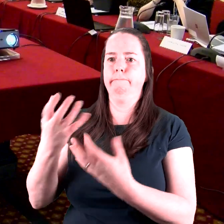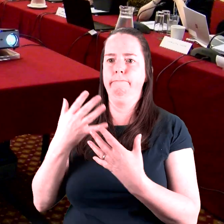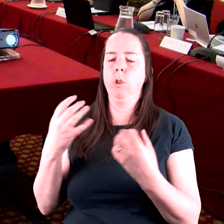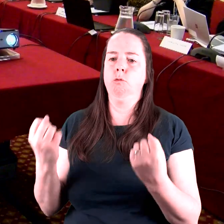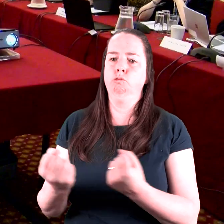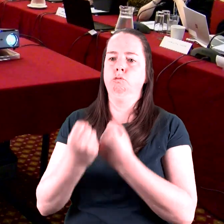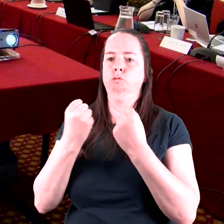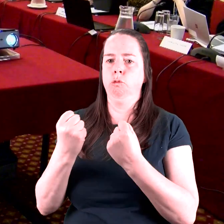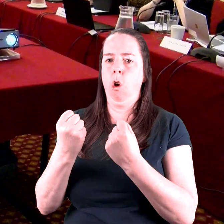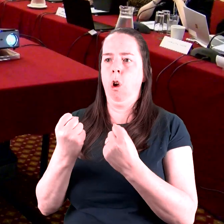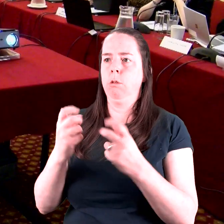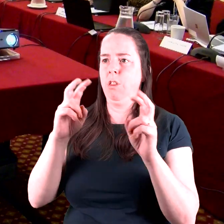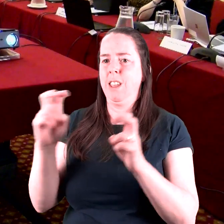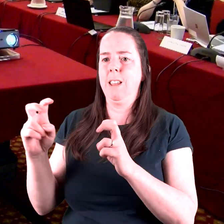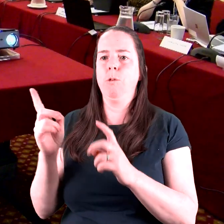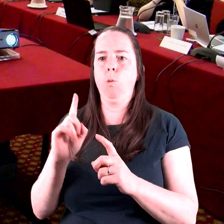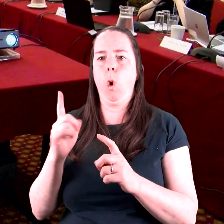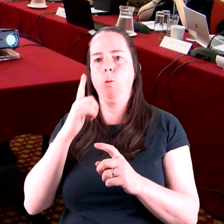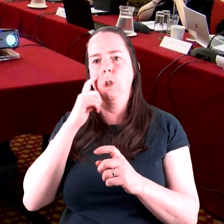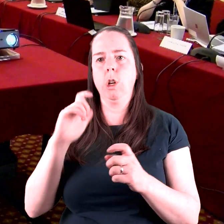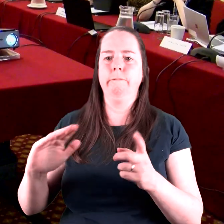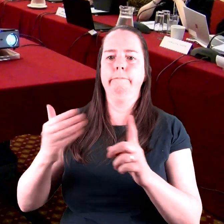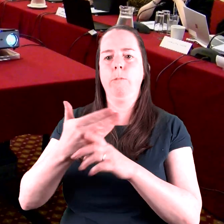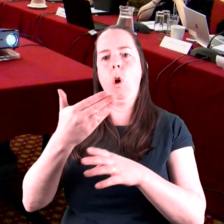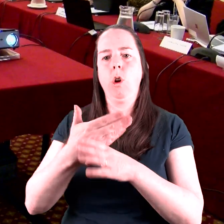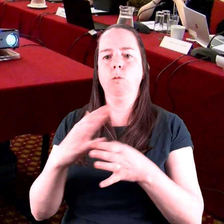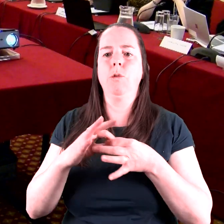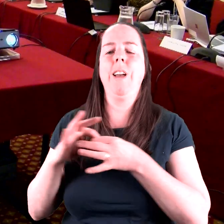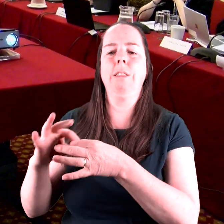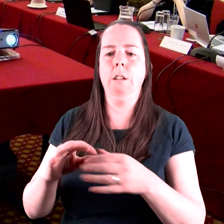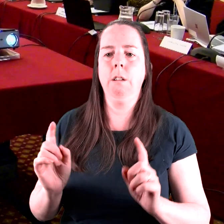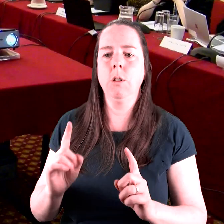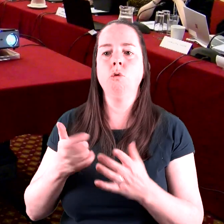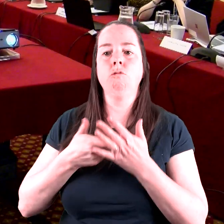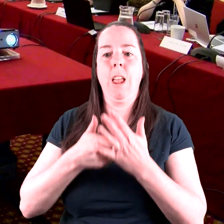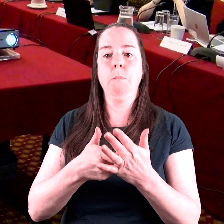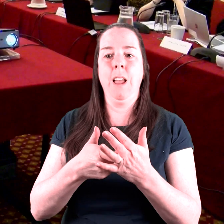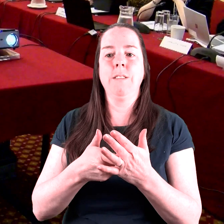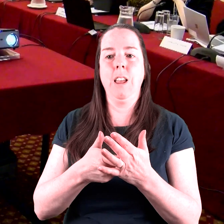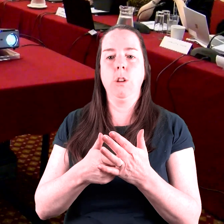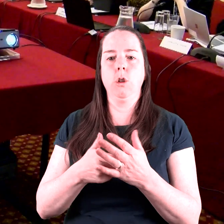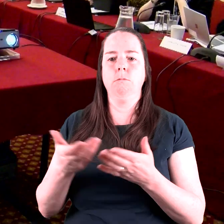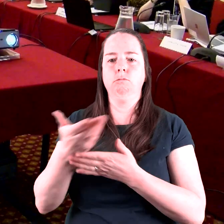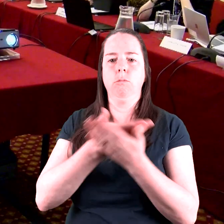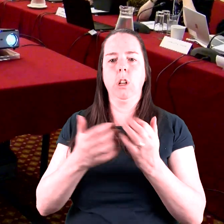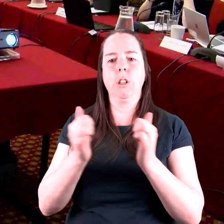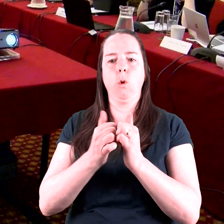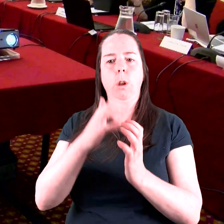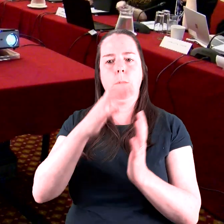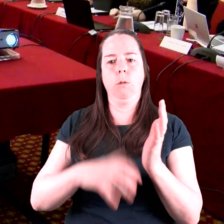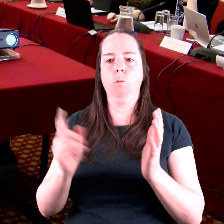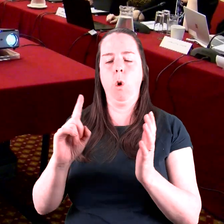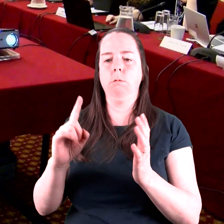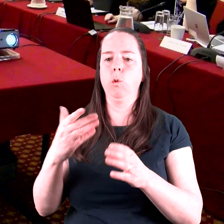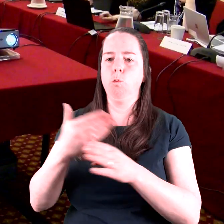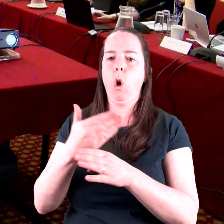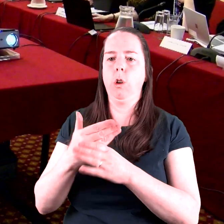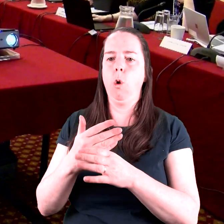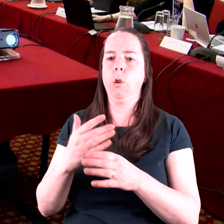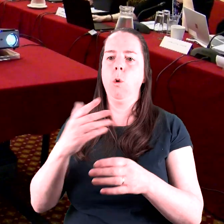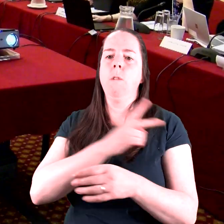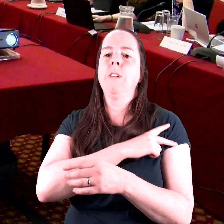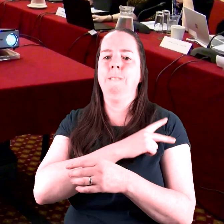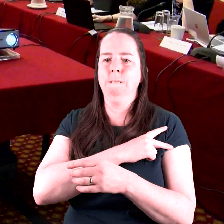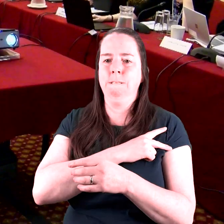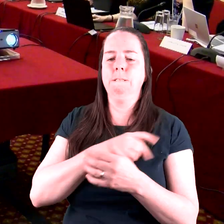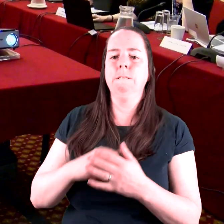through as a strong theme for things that we should do together. So the recommendation in the discussion document is to work on workforce together,